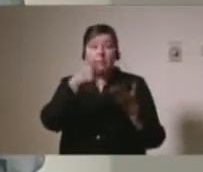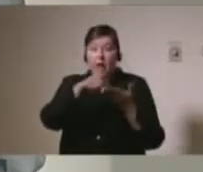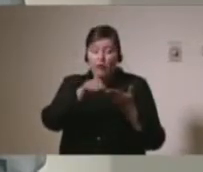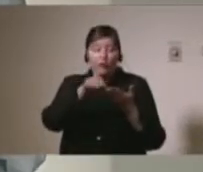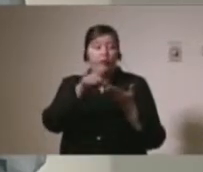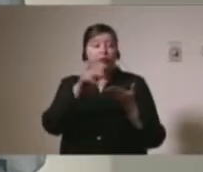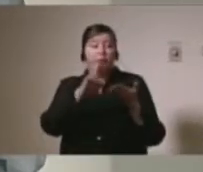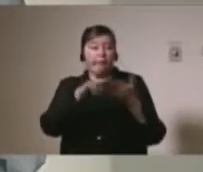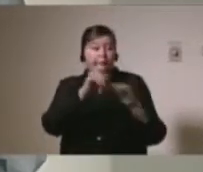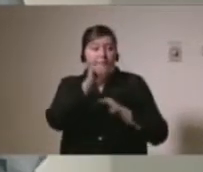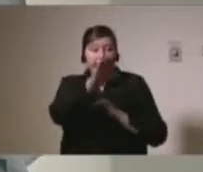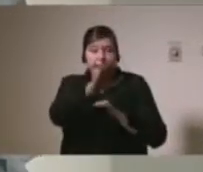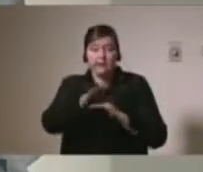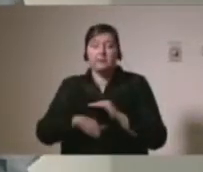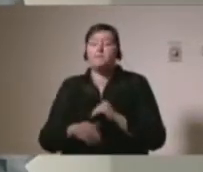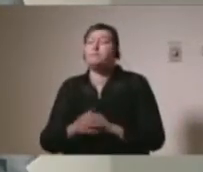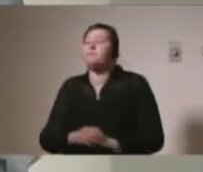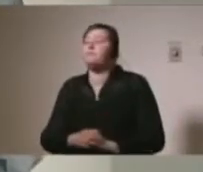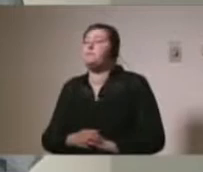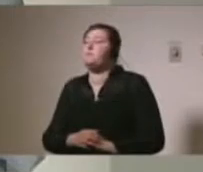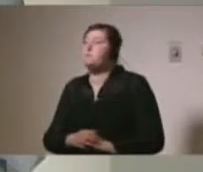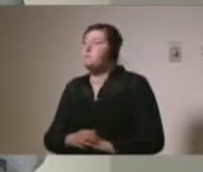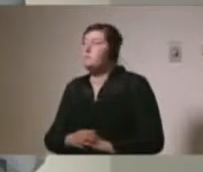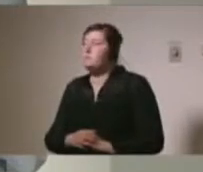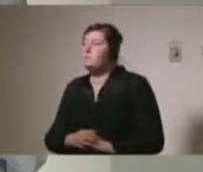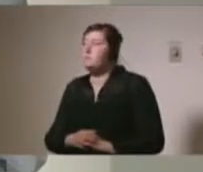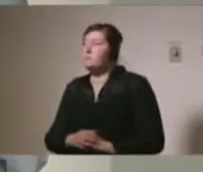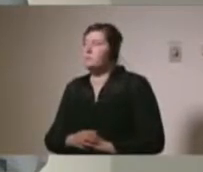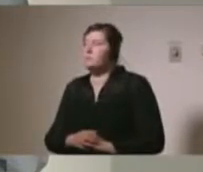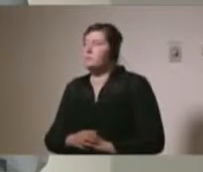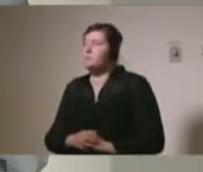payment service of Italian Post